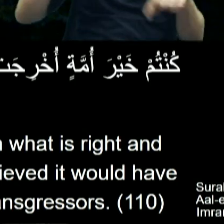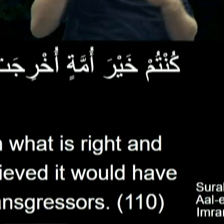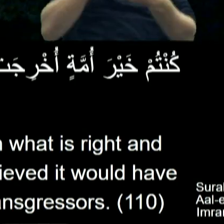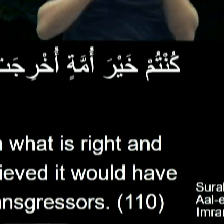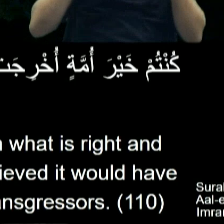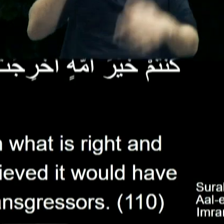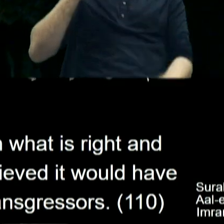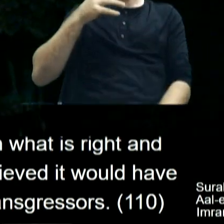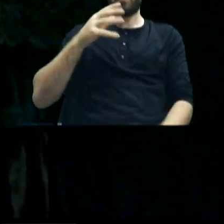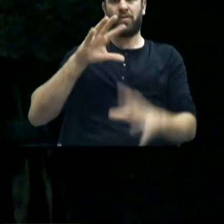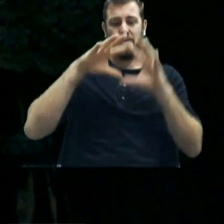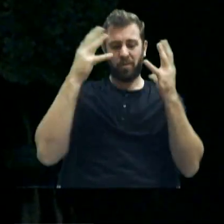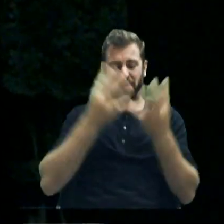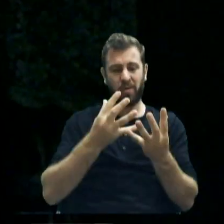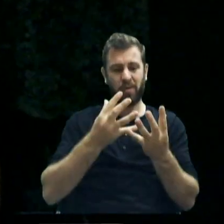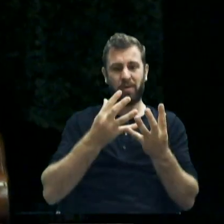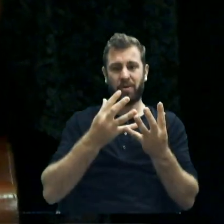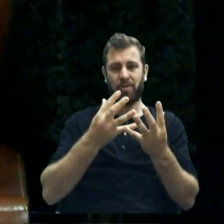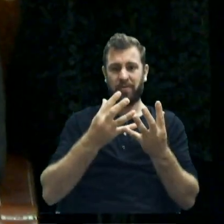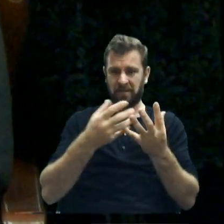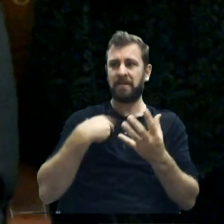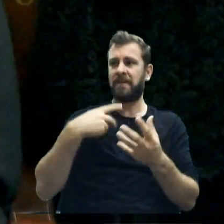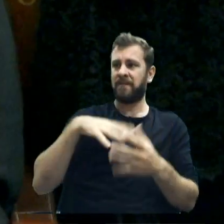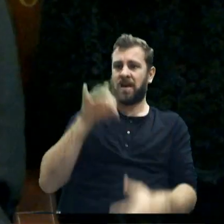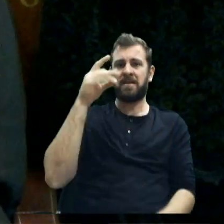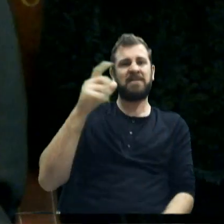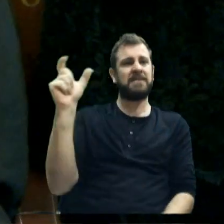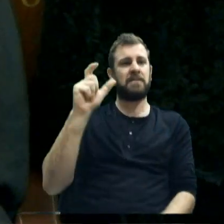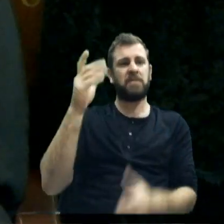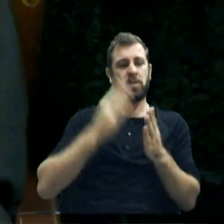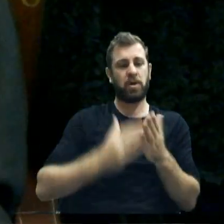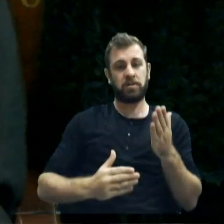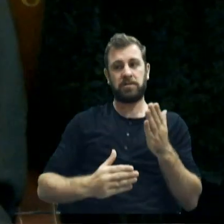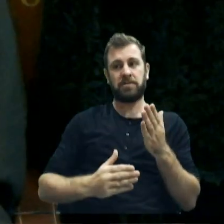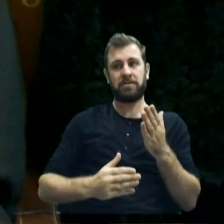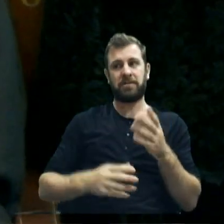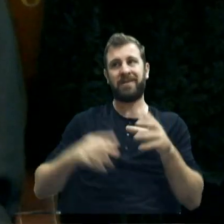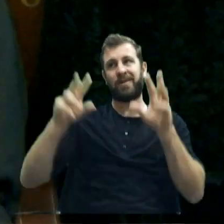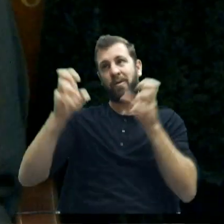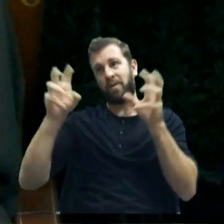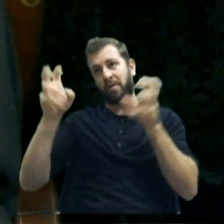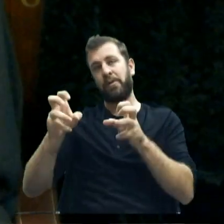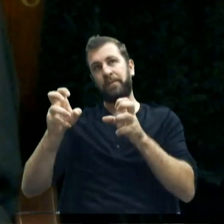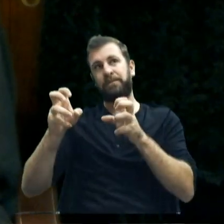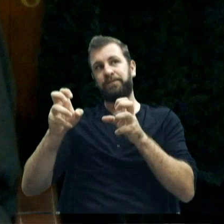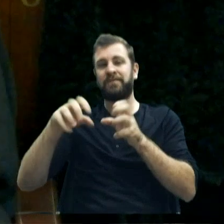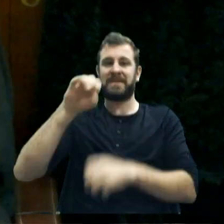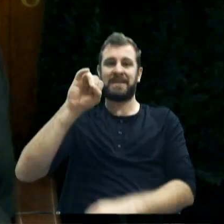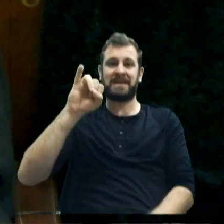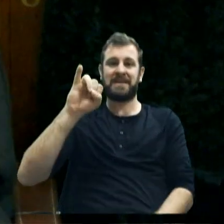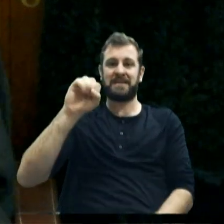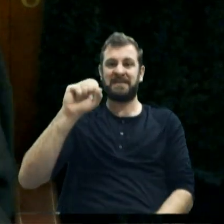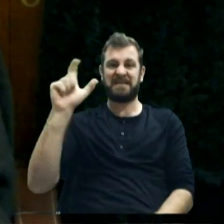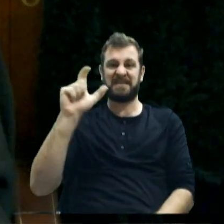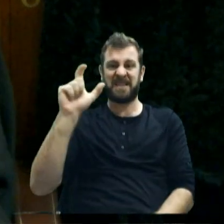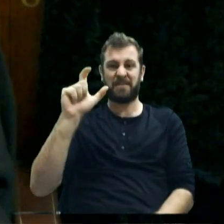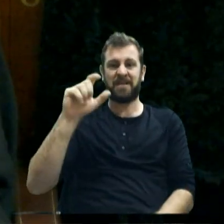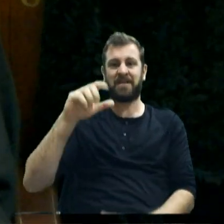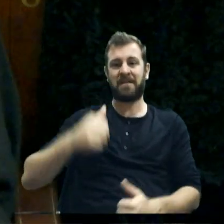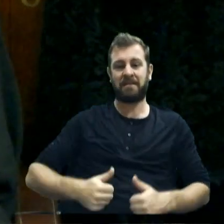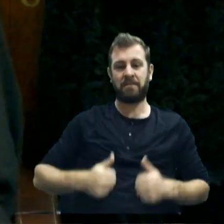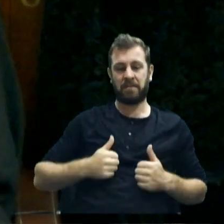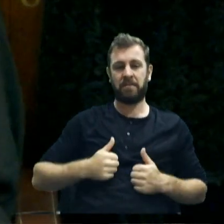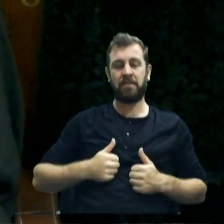find even in those quote-unquote Islamic countries. For example, one of them is this value for life, value for human life.